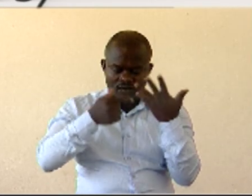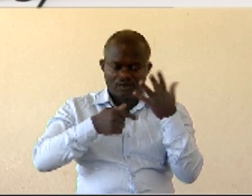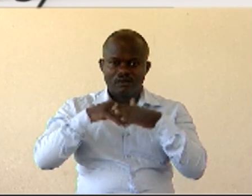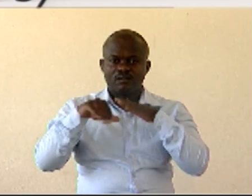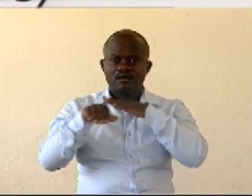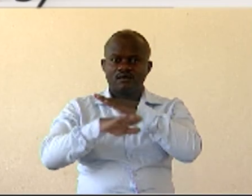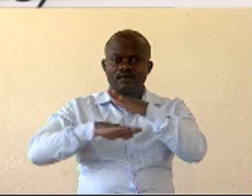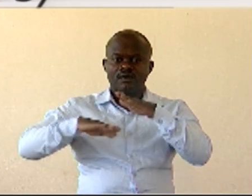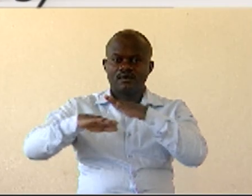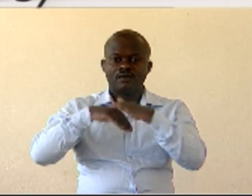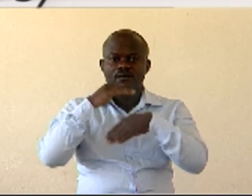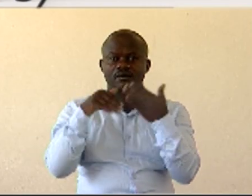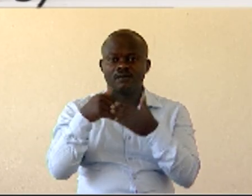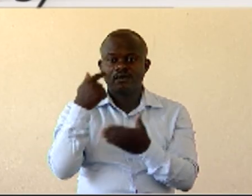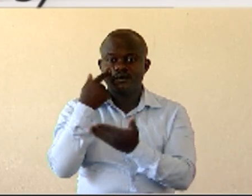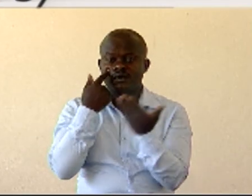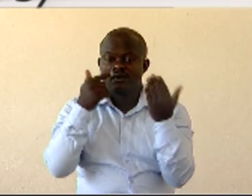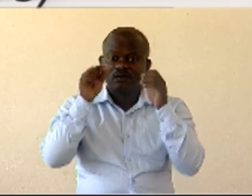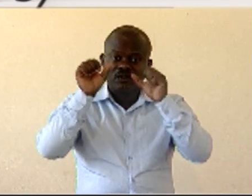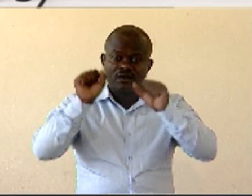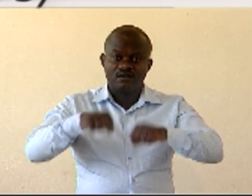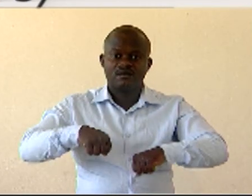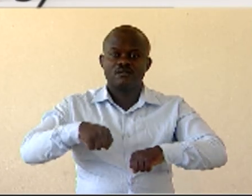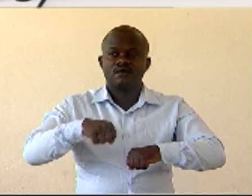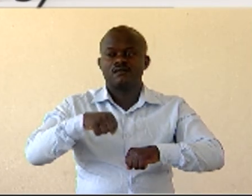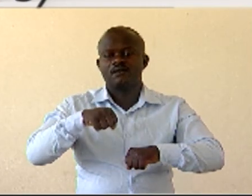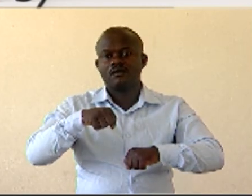basins, seeing that basins,